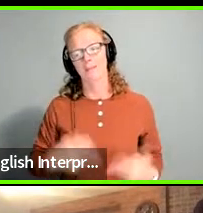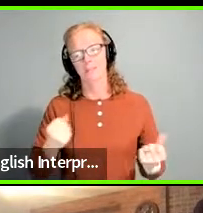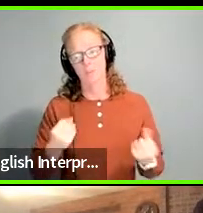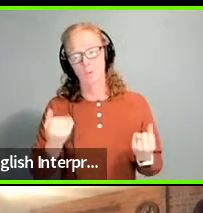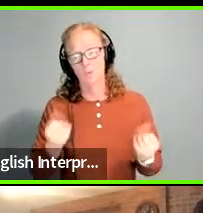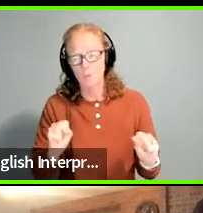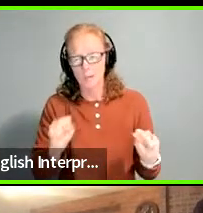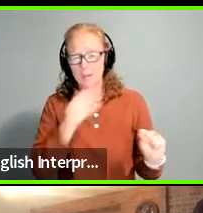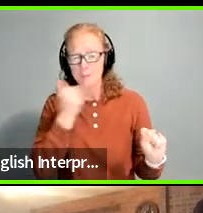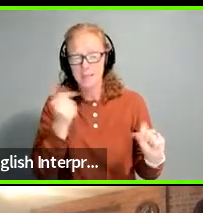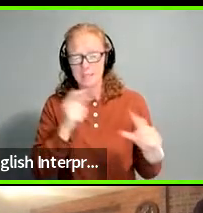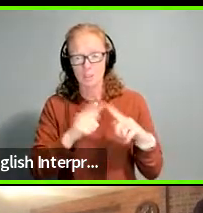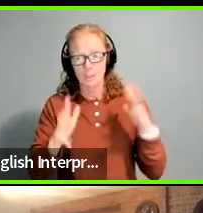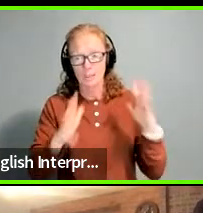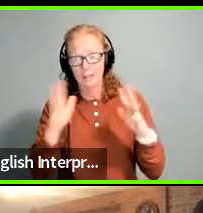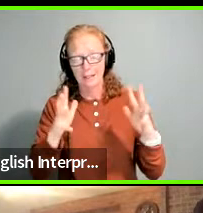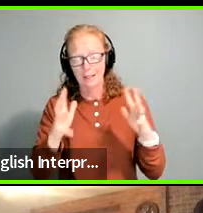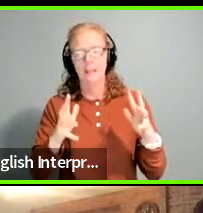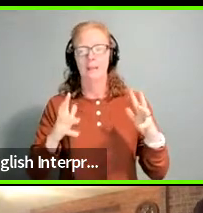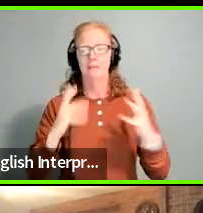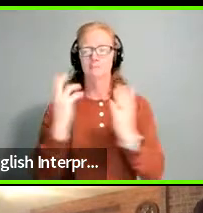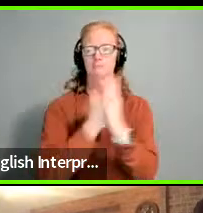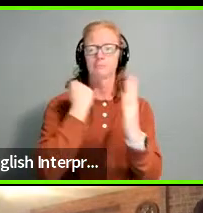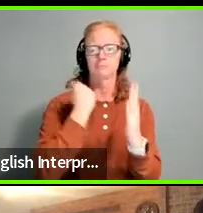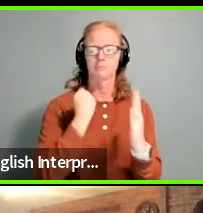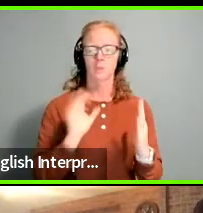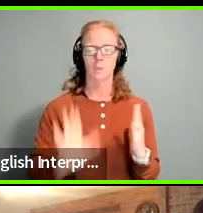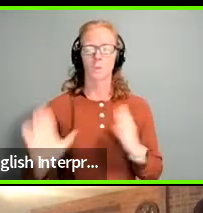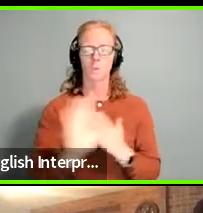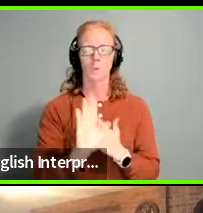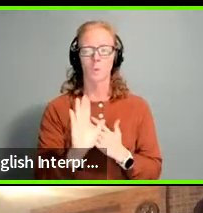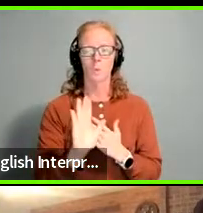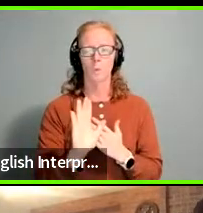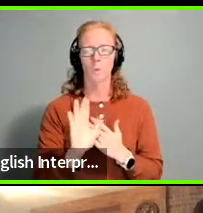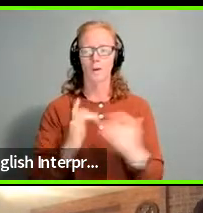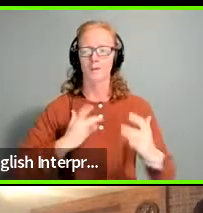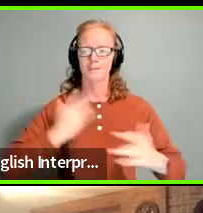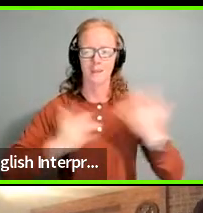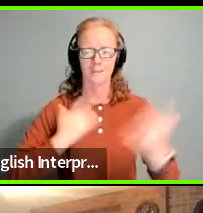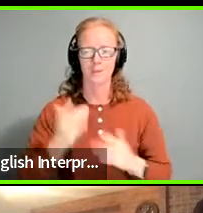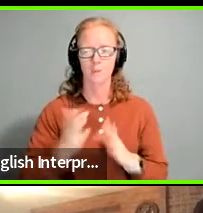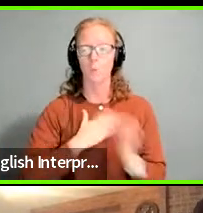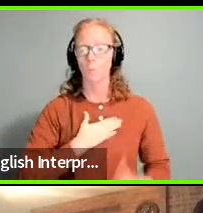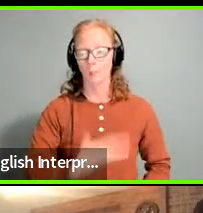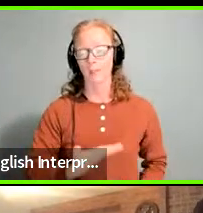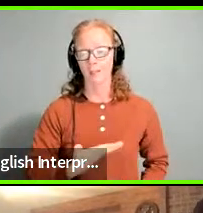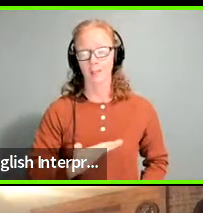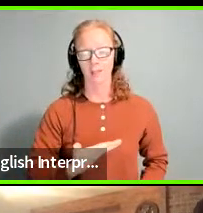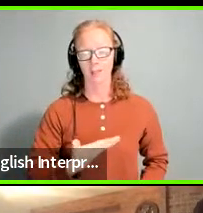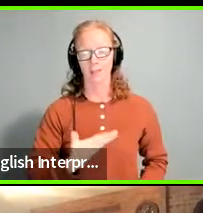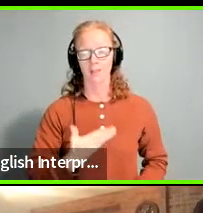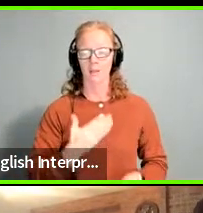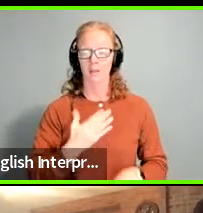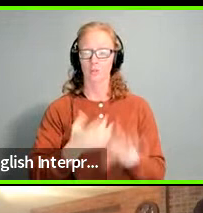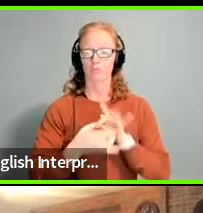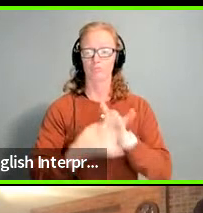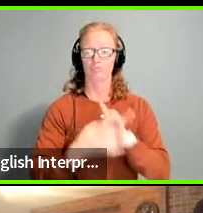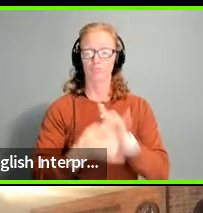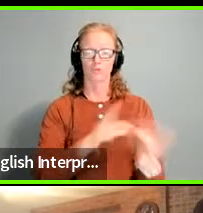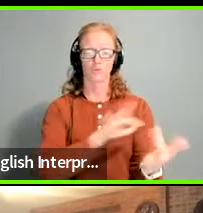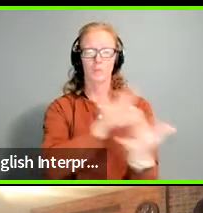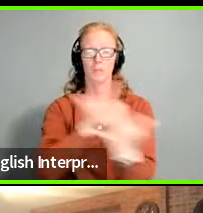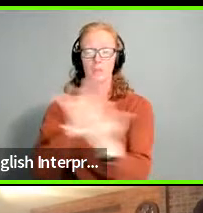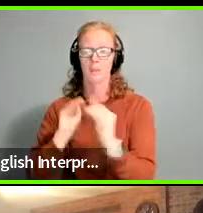our best to make sure that we make the most of your enthusiasm and your willingness to work with us to reach more